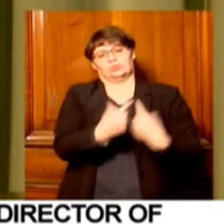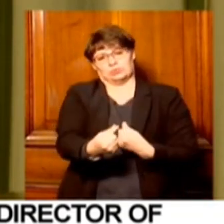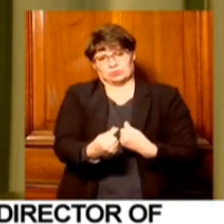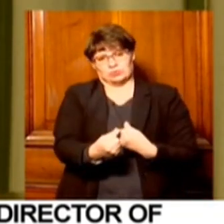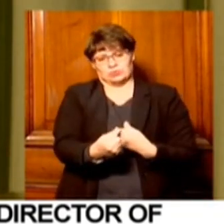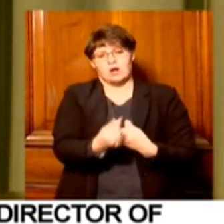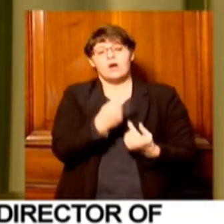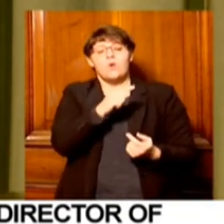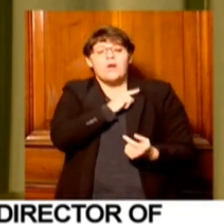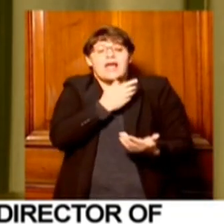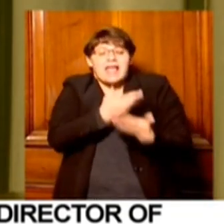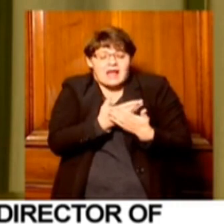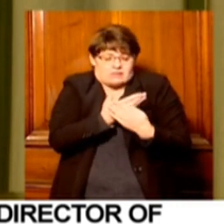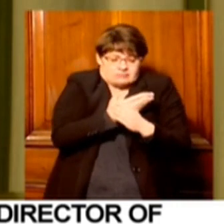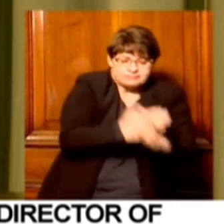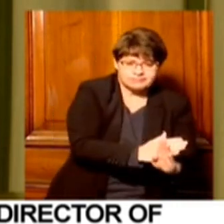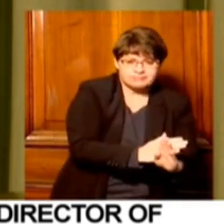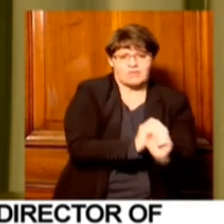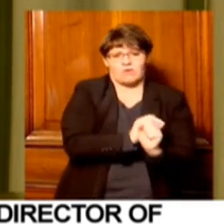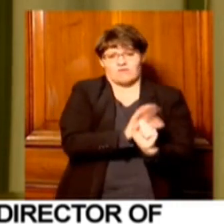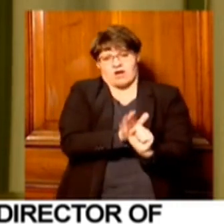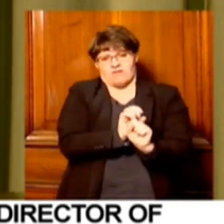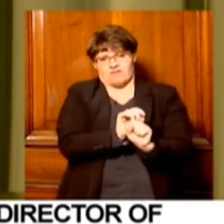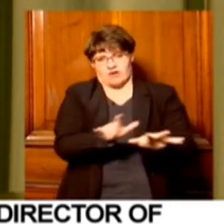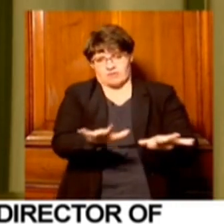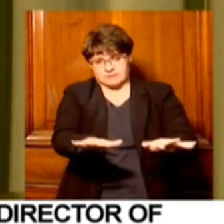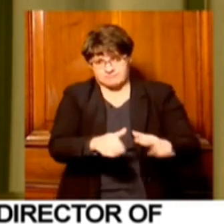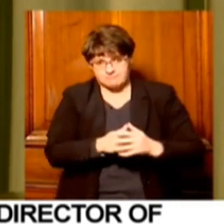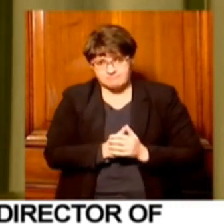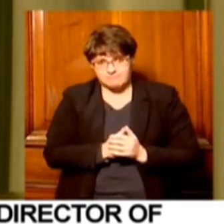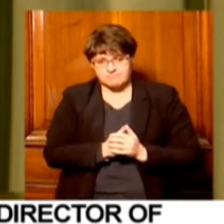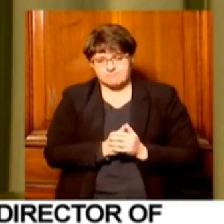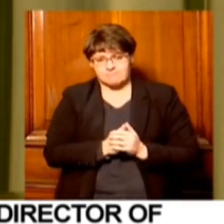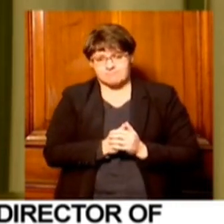to curb the spread of the virus.